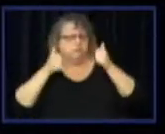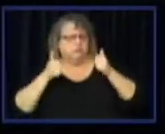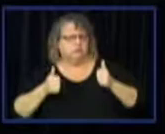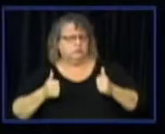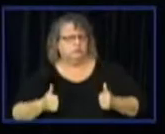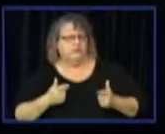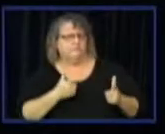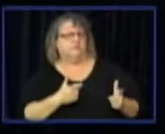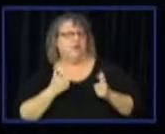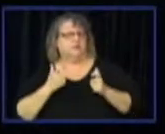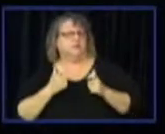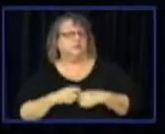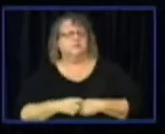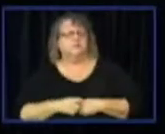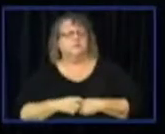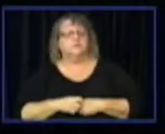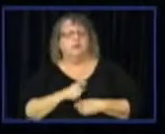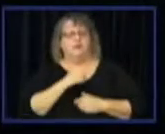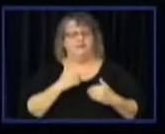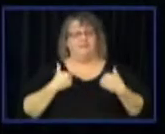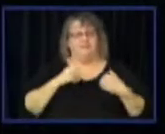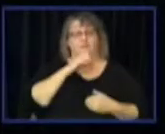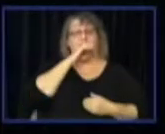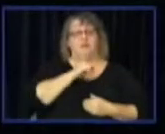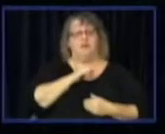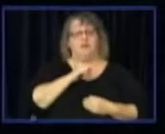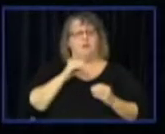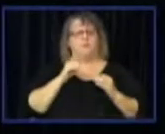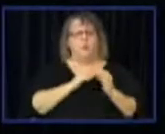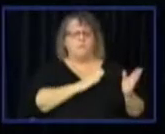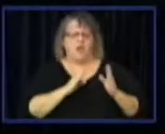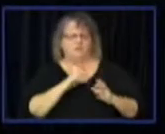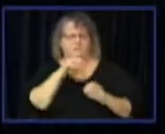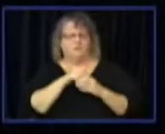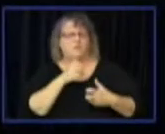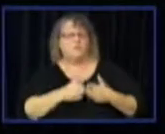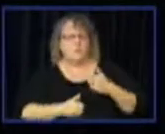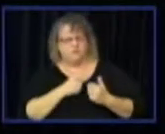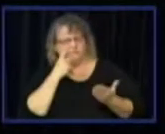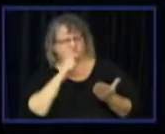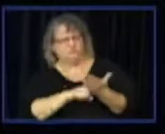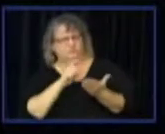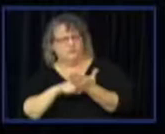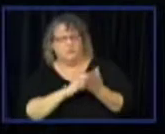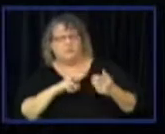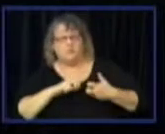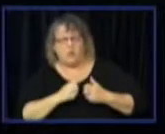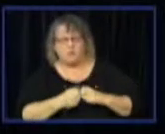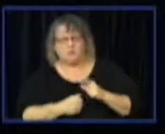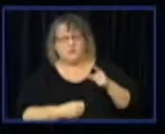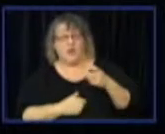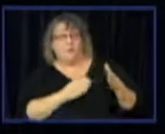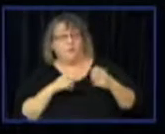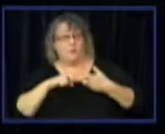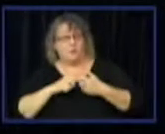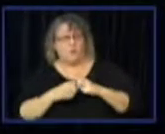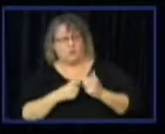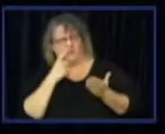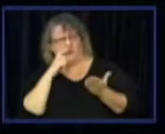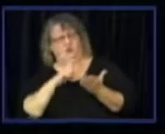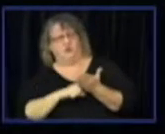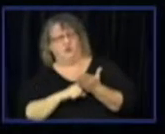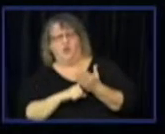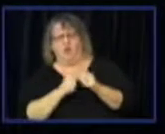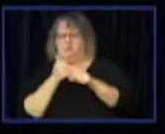kinds. In the earlier, younger ages, you get more behavioral problems, and sometimes behavior problems, it's hard to